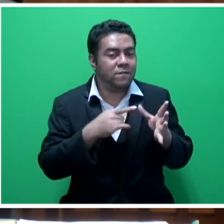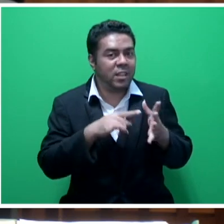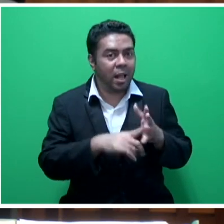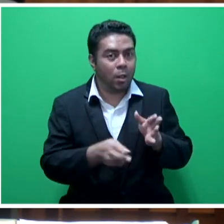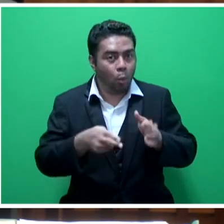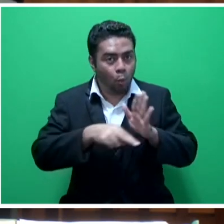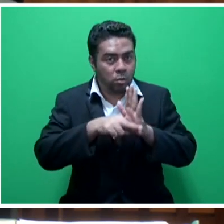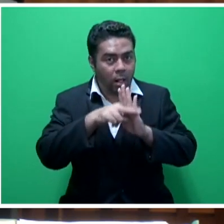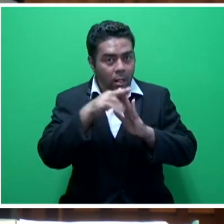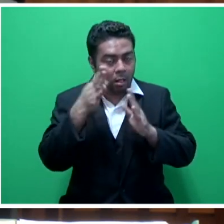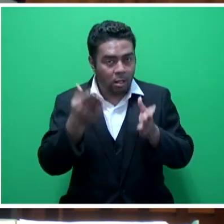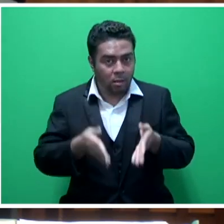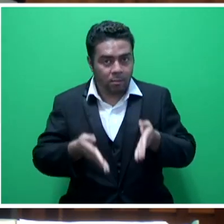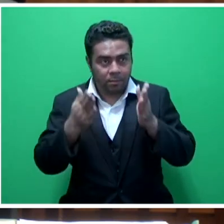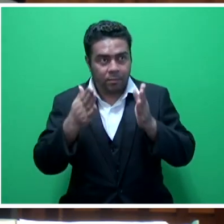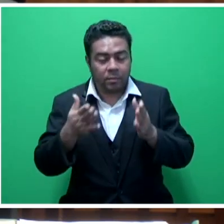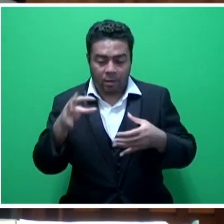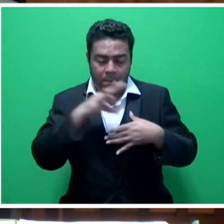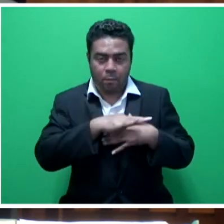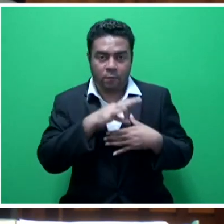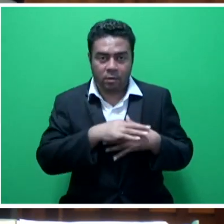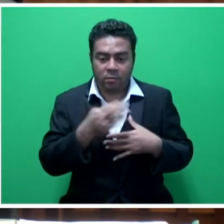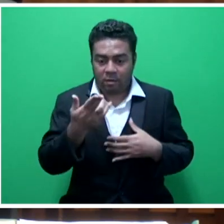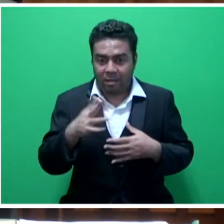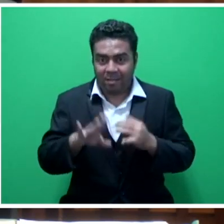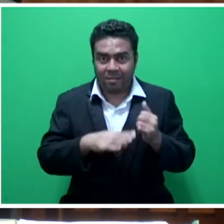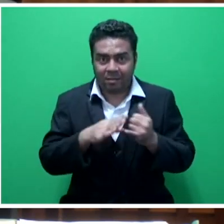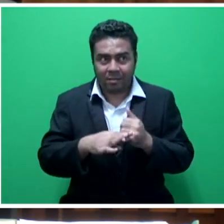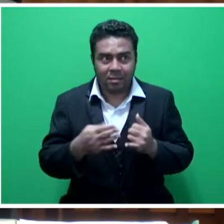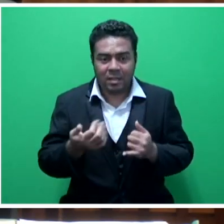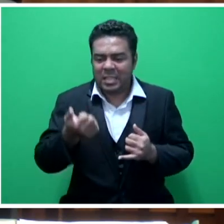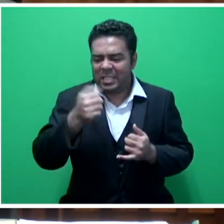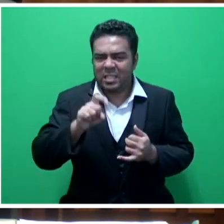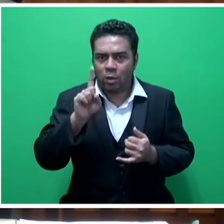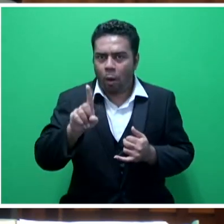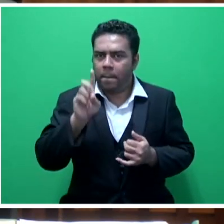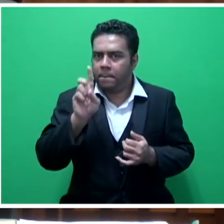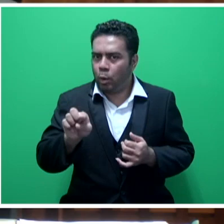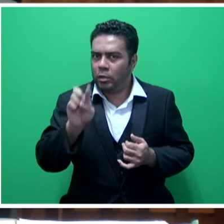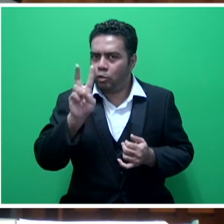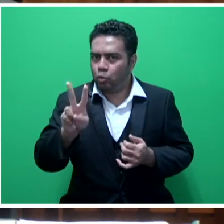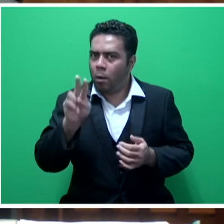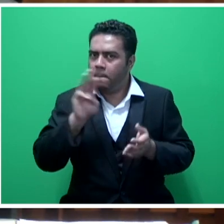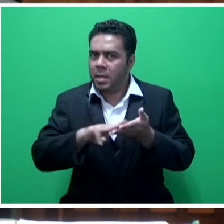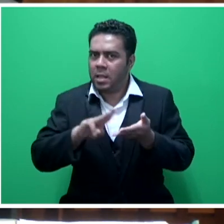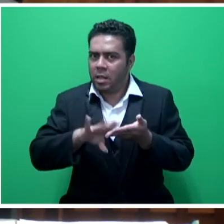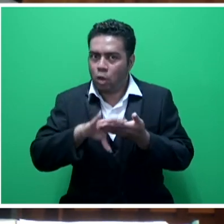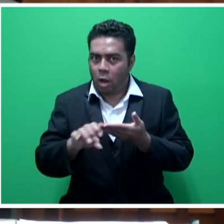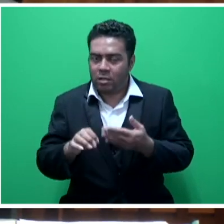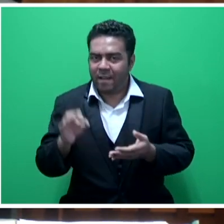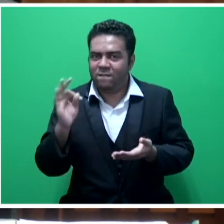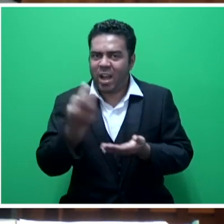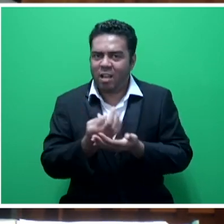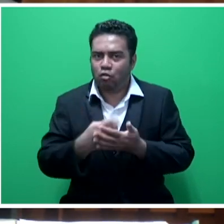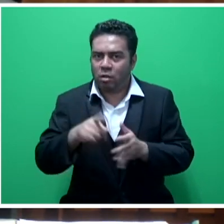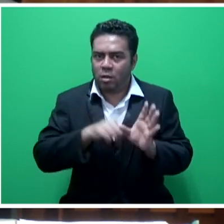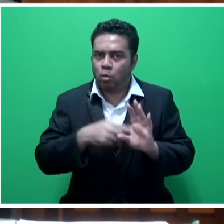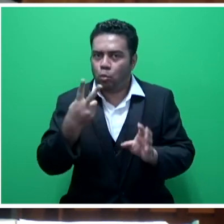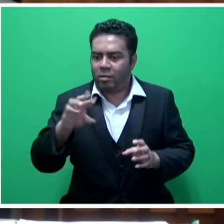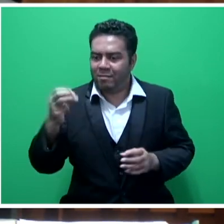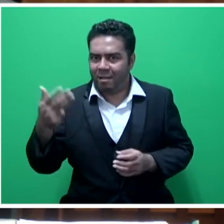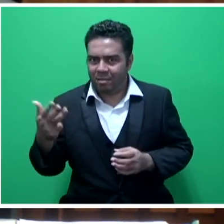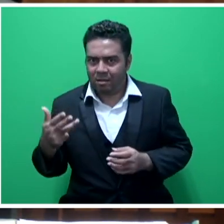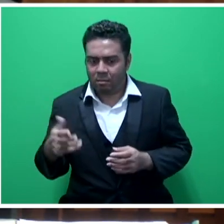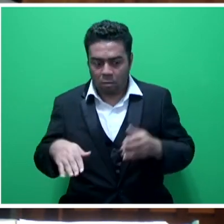profit before tax for the year ended 31 December 2019 of Fijian $61.2 million in the financial year 2019, compared to